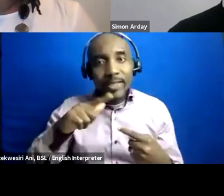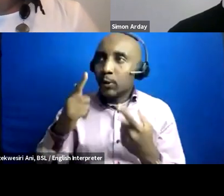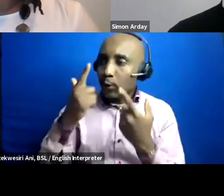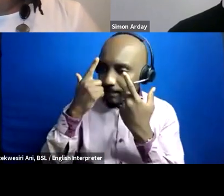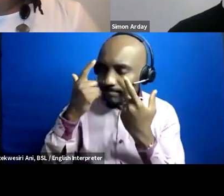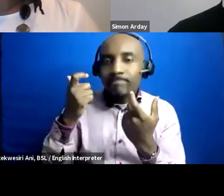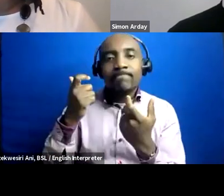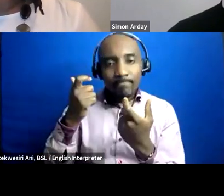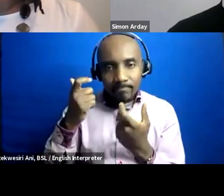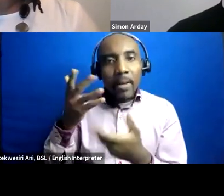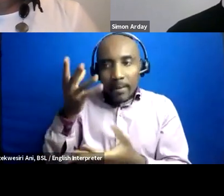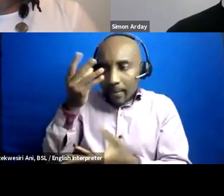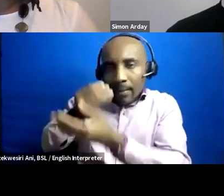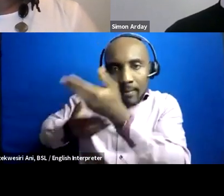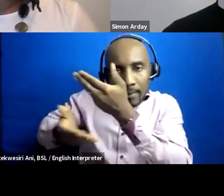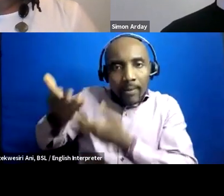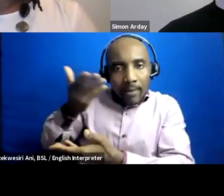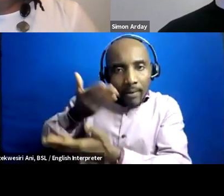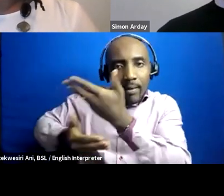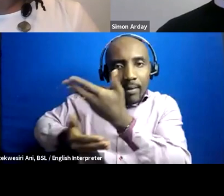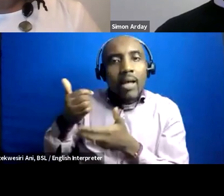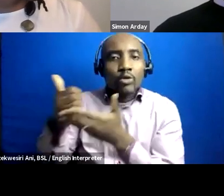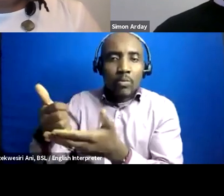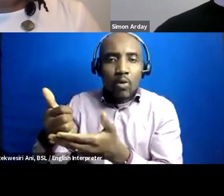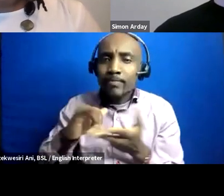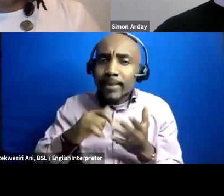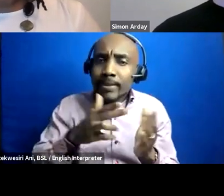off, Simon, is there anything you want to say in regards to this?